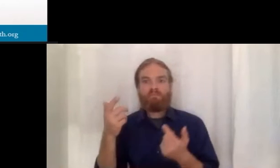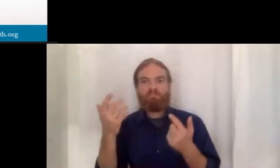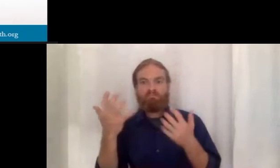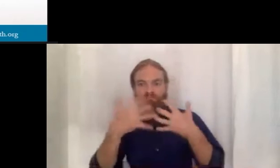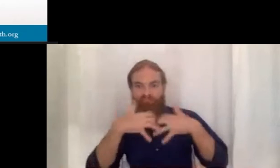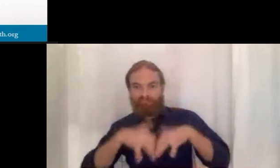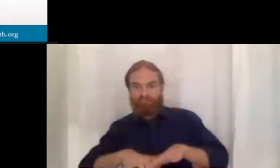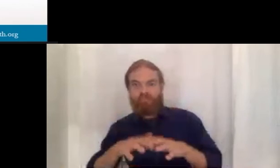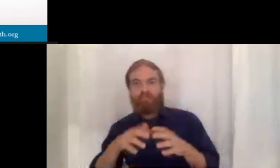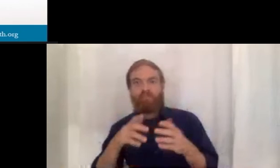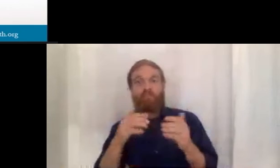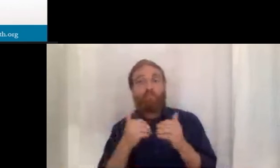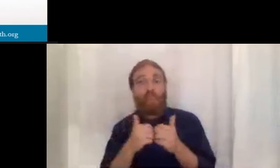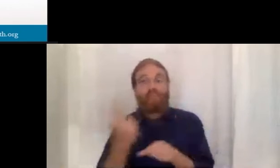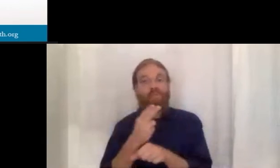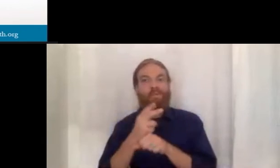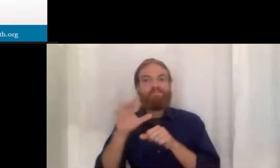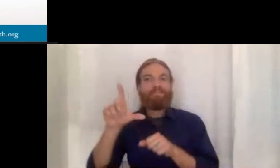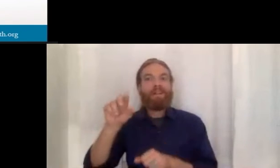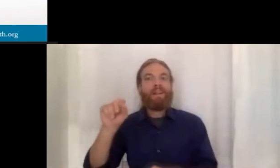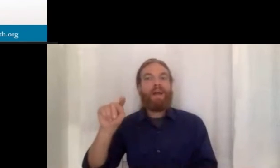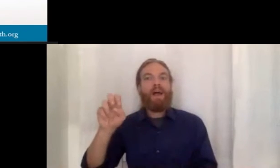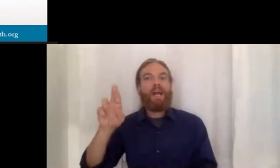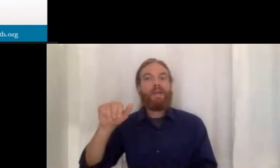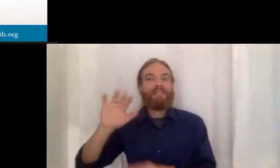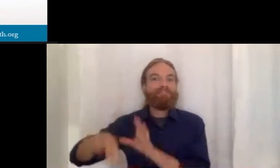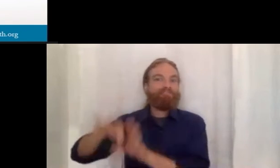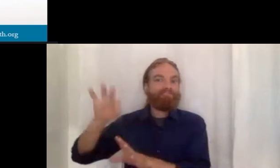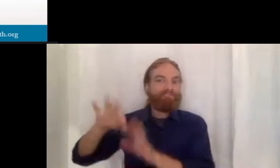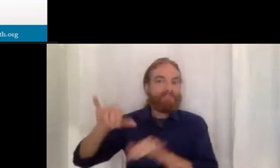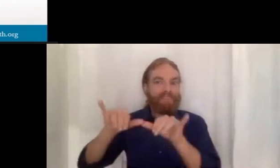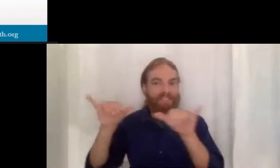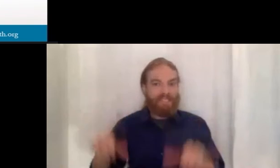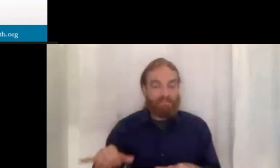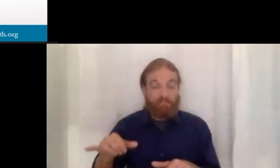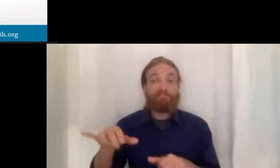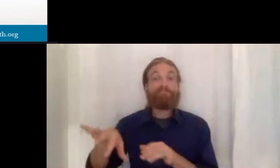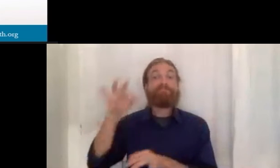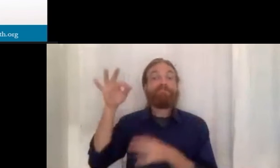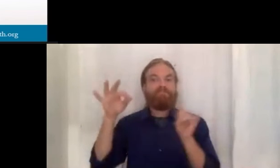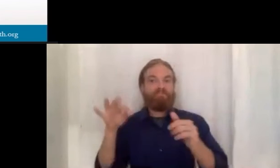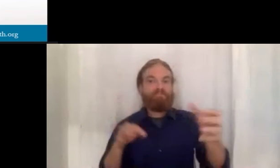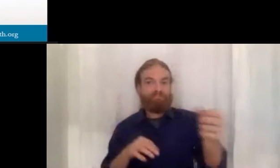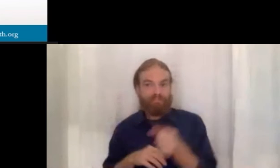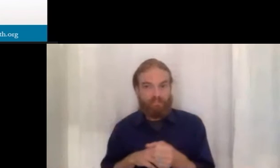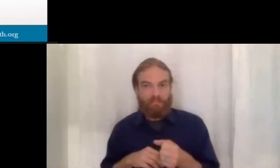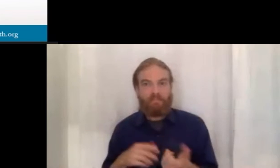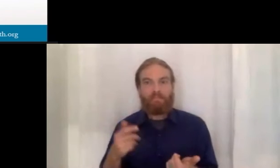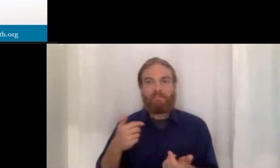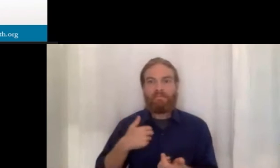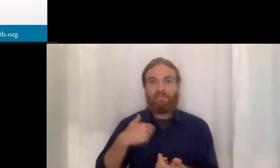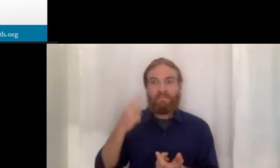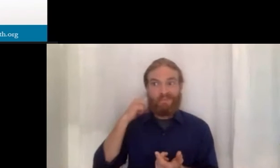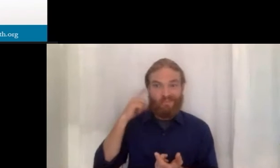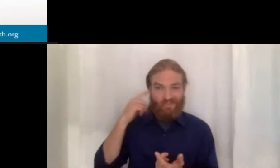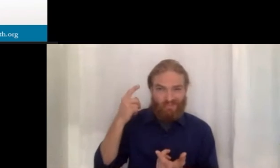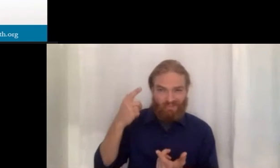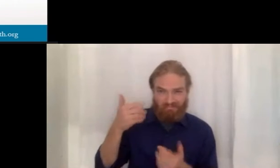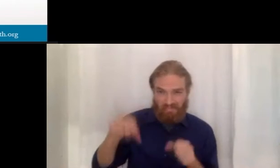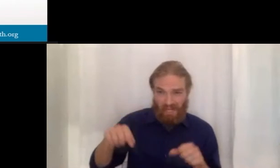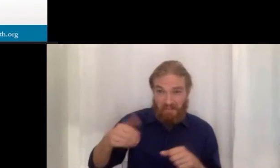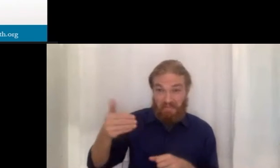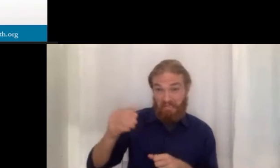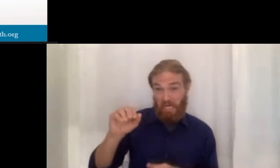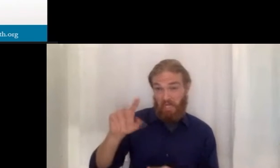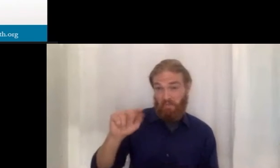as of September 3rd, there have been changes. So what we have found is that the